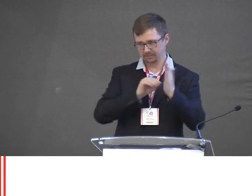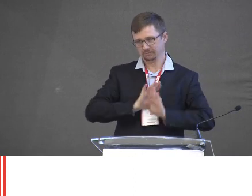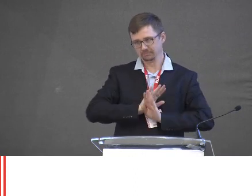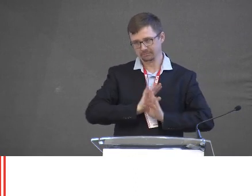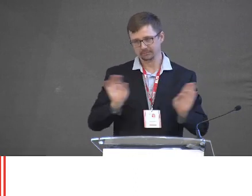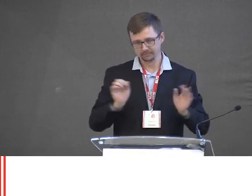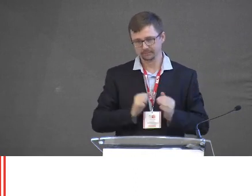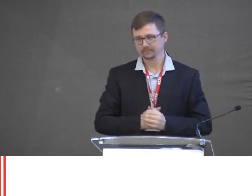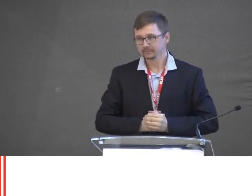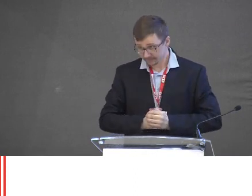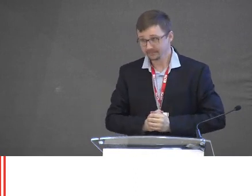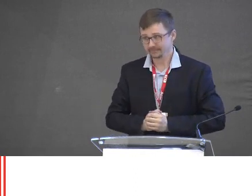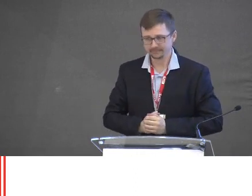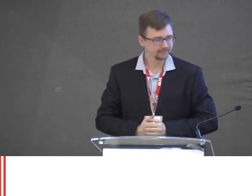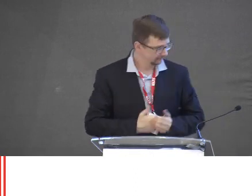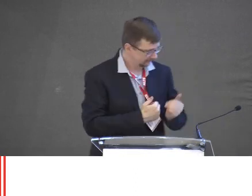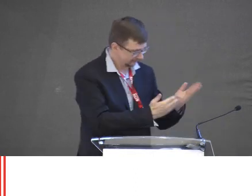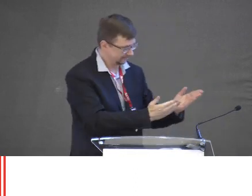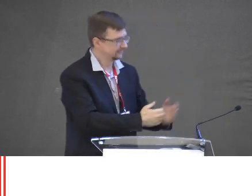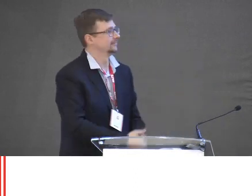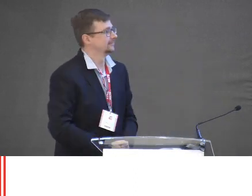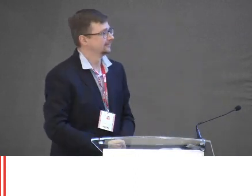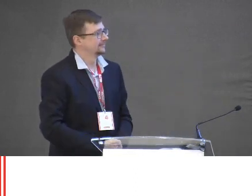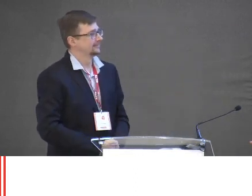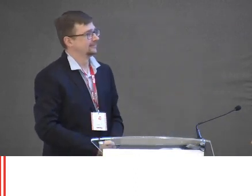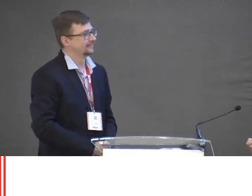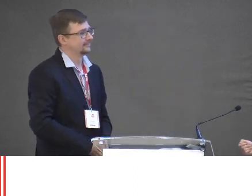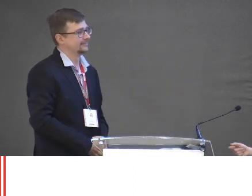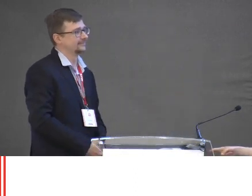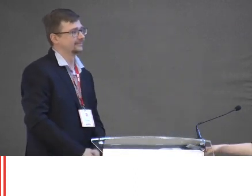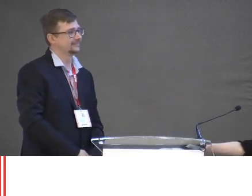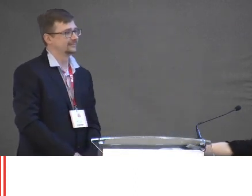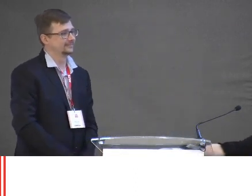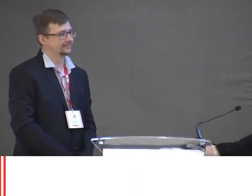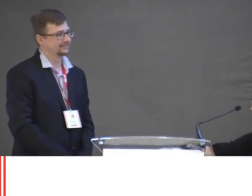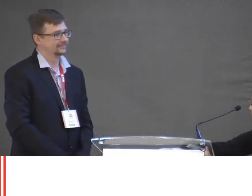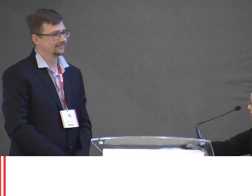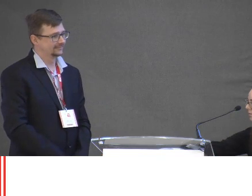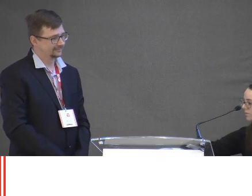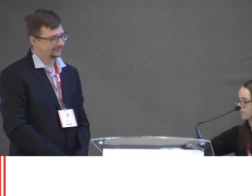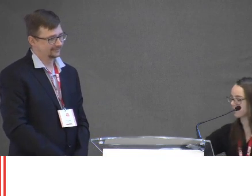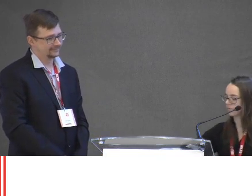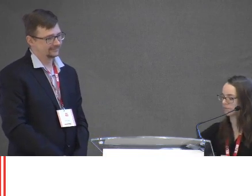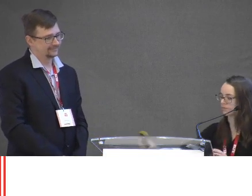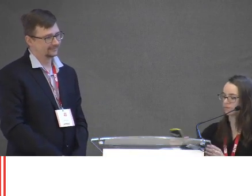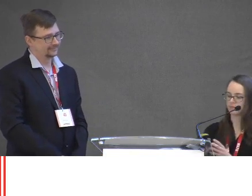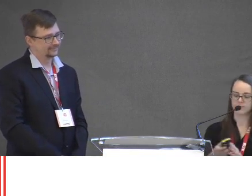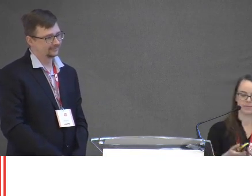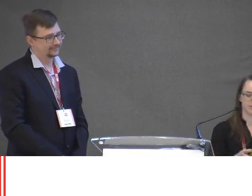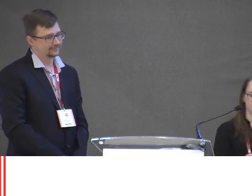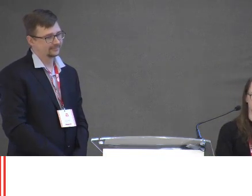theme by theme. Back to you, Denisa.